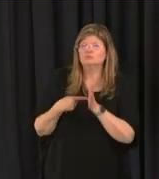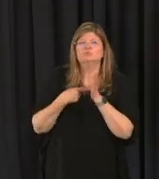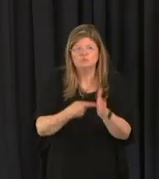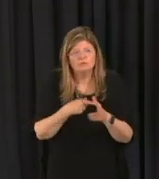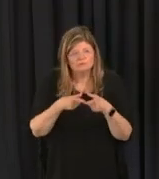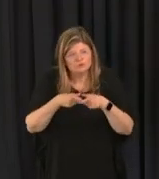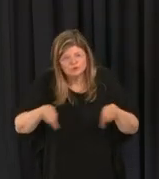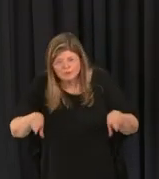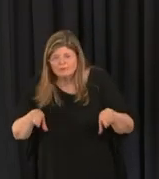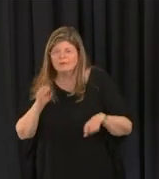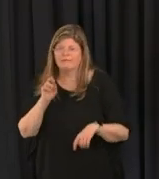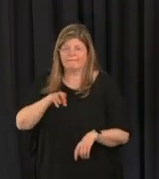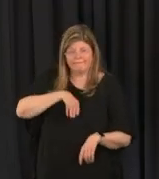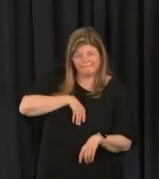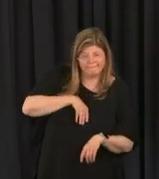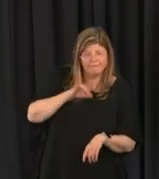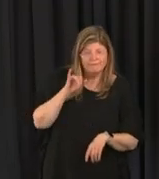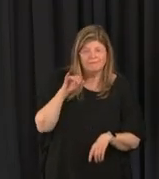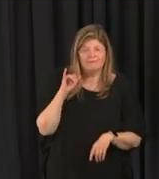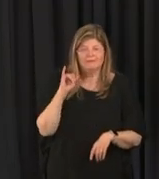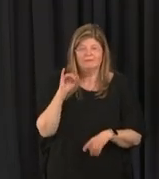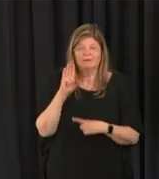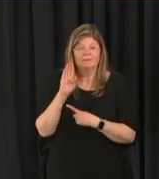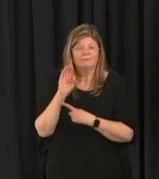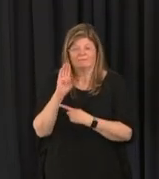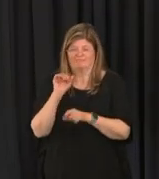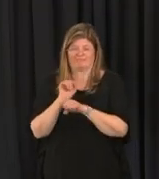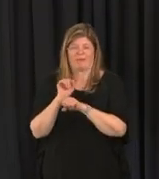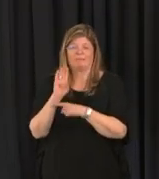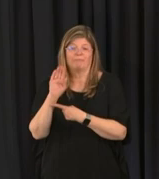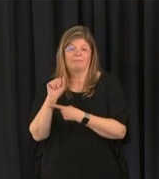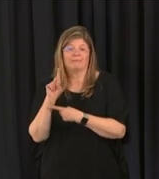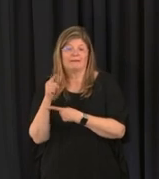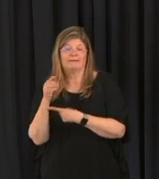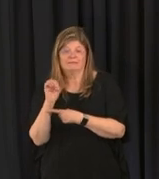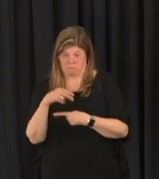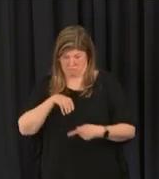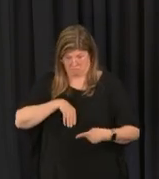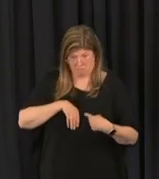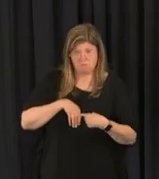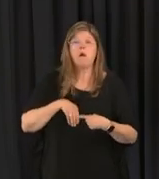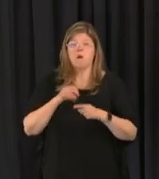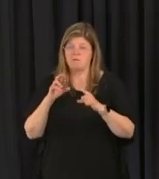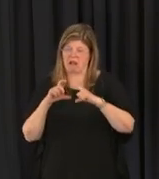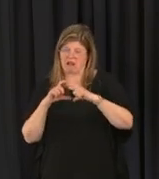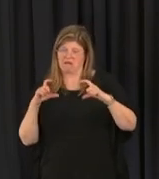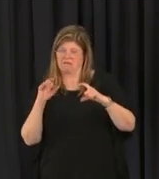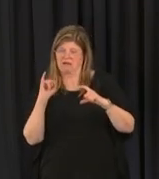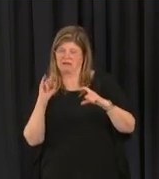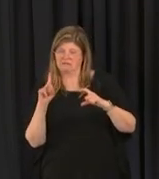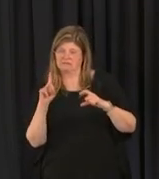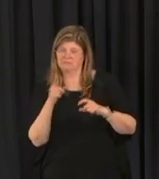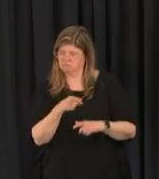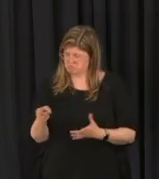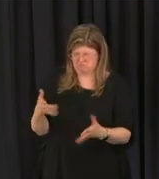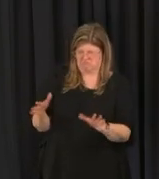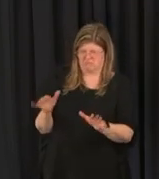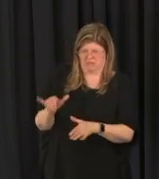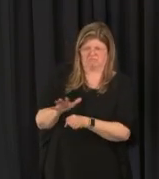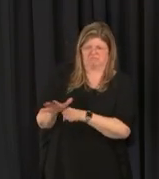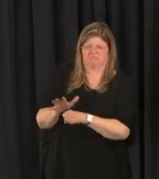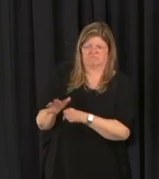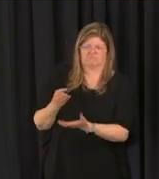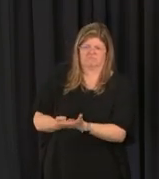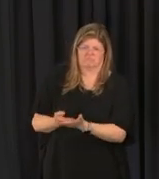eligible. What if they don't what if they don't have those documents? Yeah, so I appreciate the question that